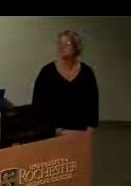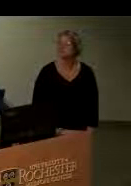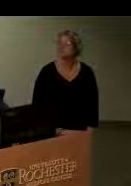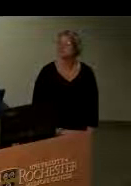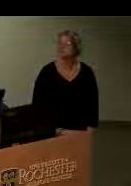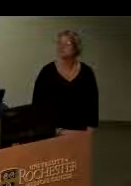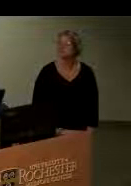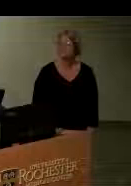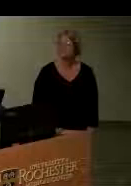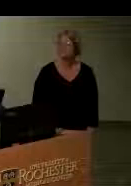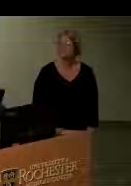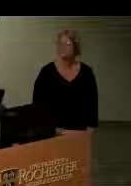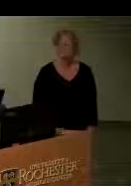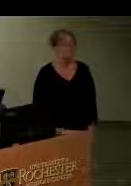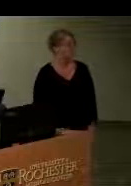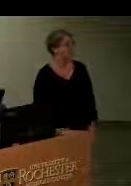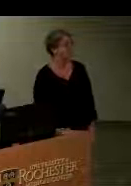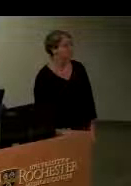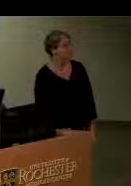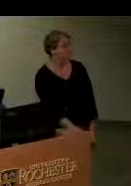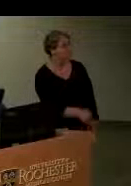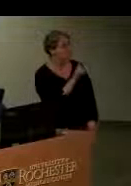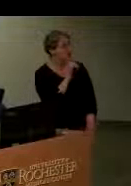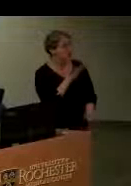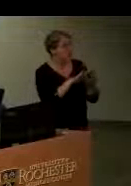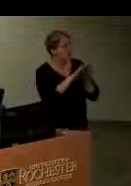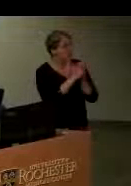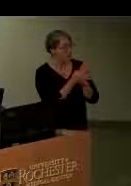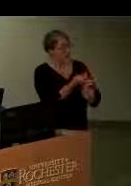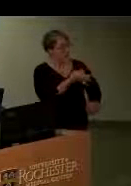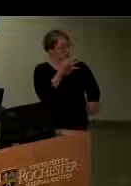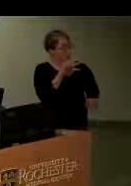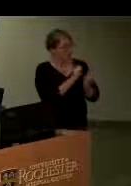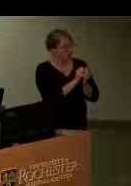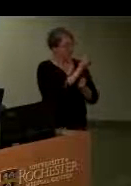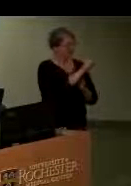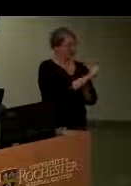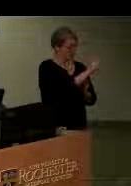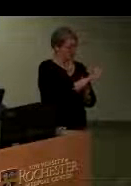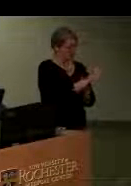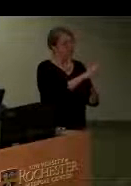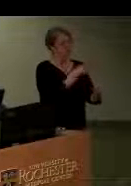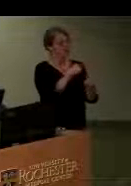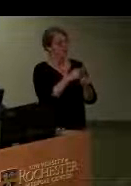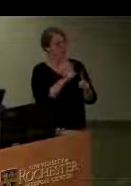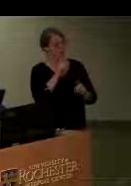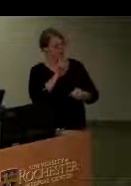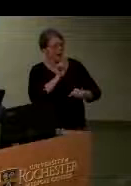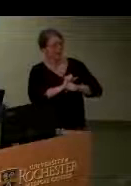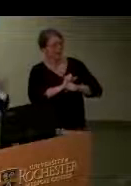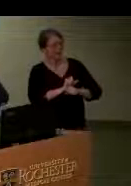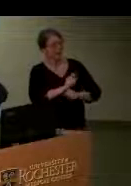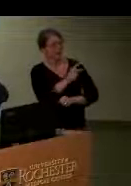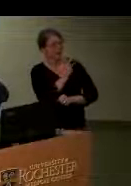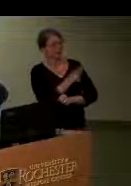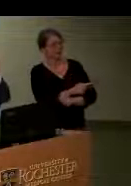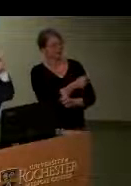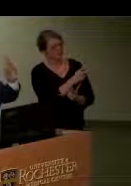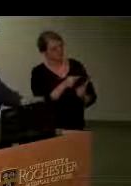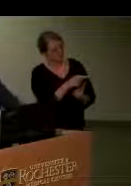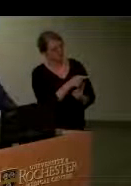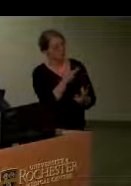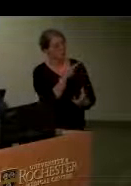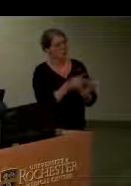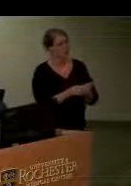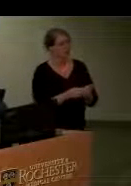And so they're really good at interacting with standardized patients, but they're really good at interacting with real patients. And the single number